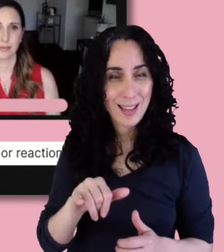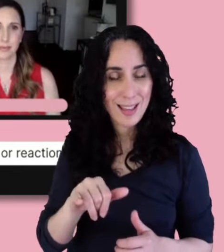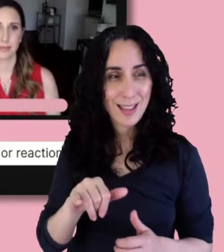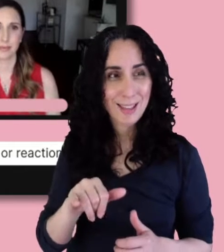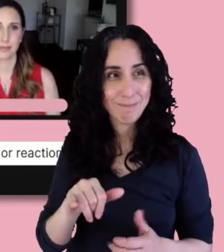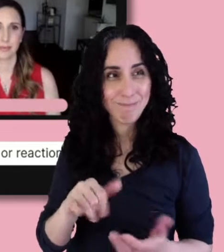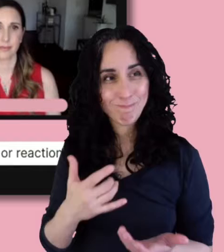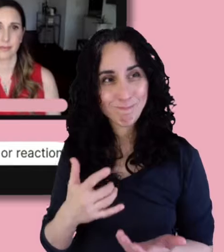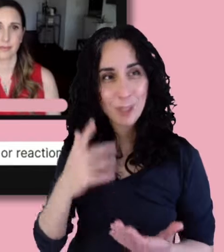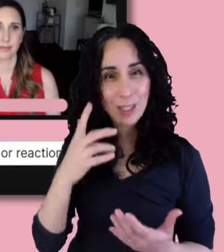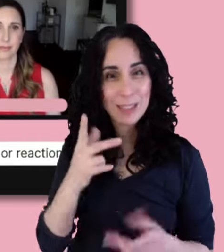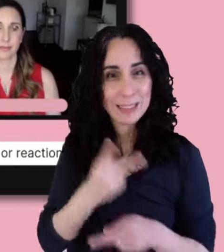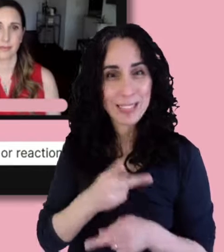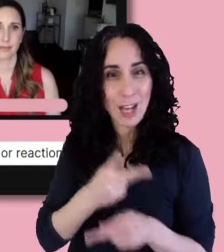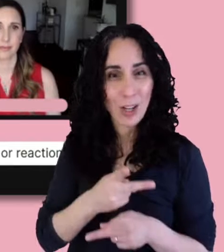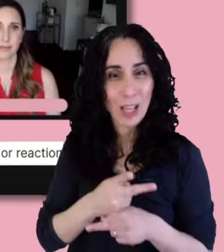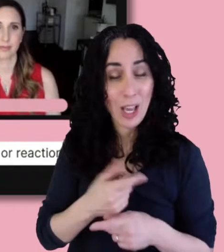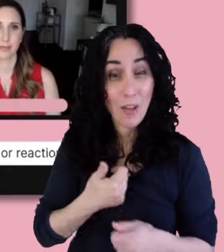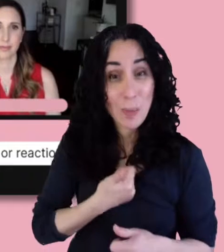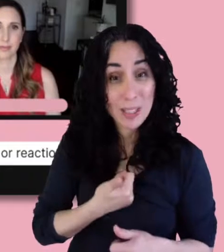negative connotation out of